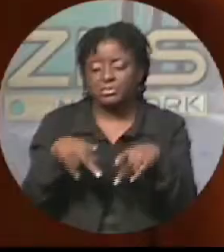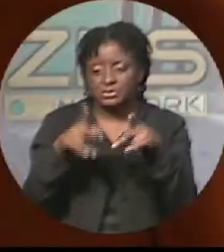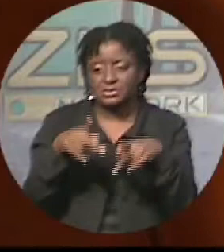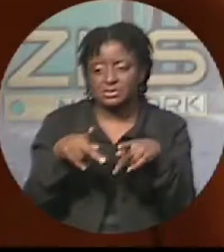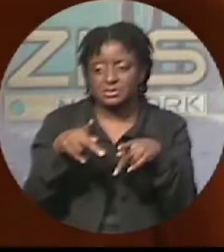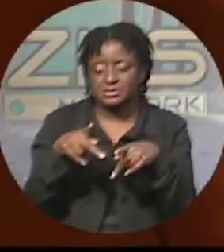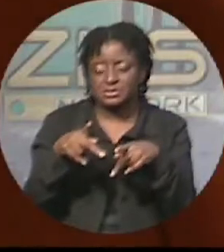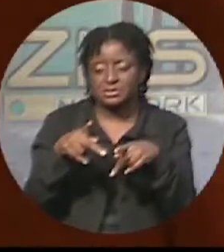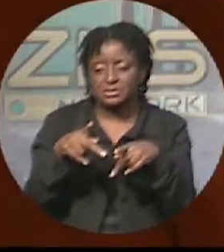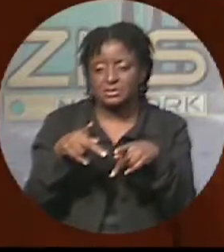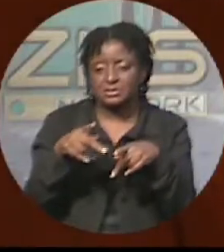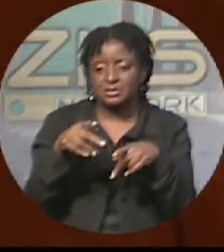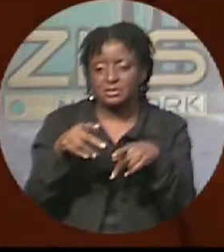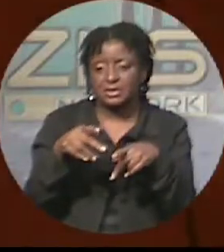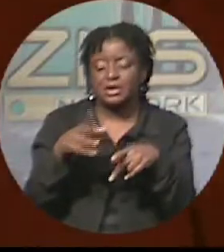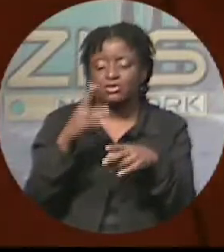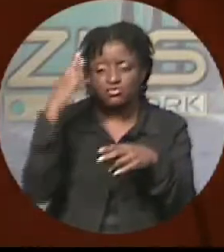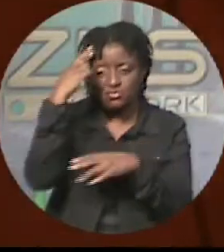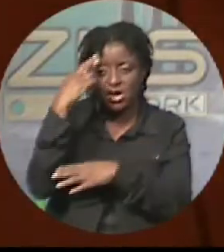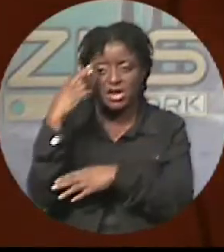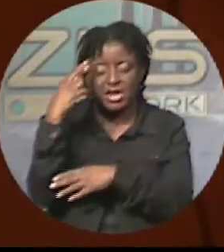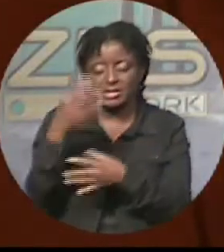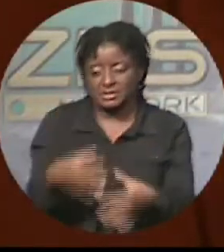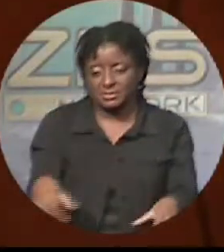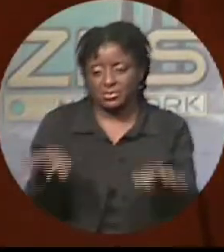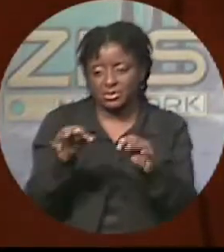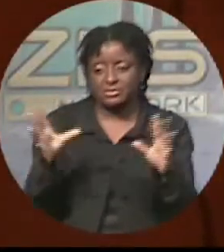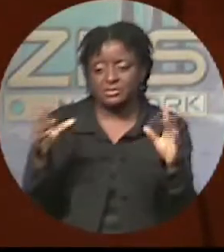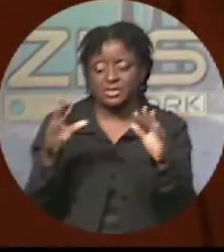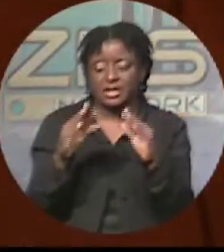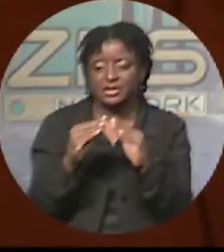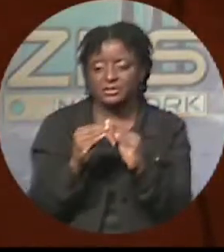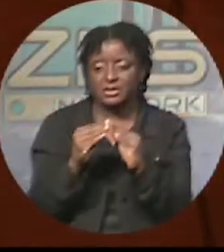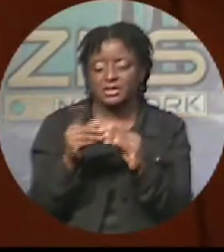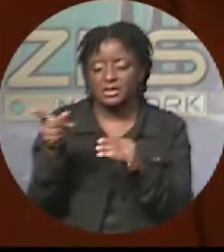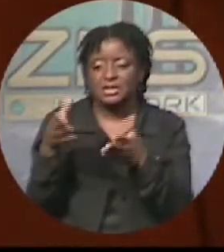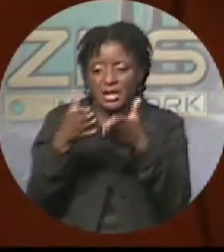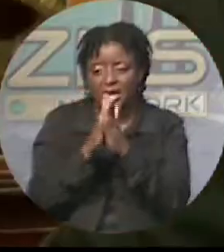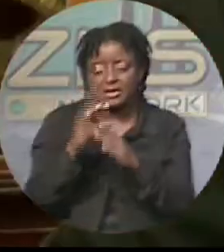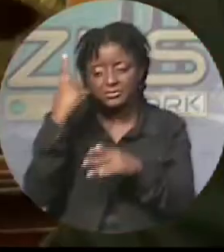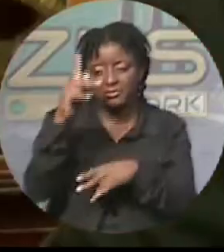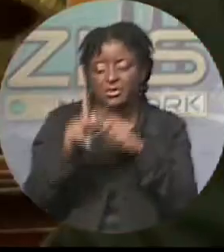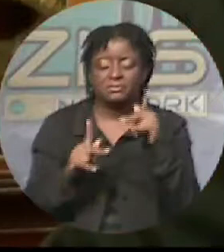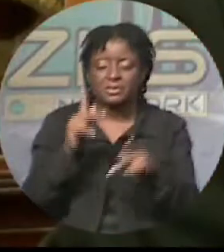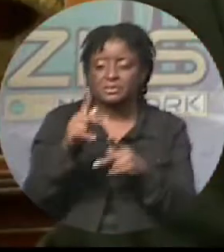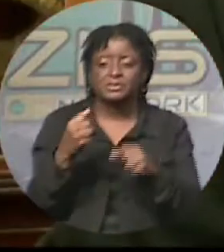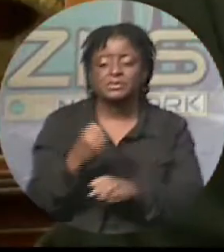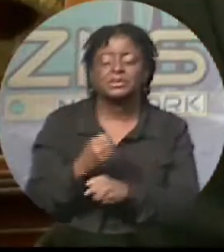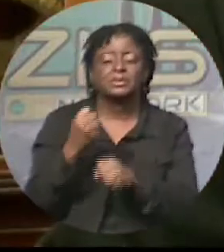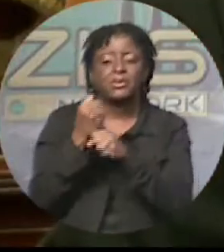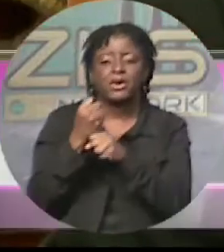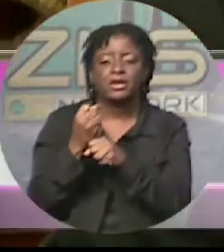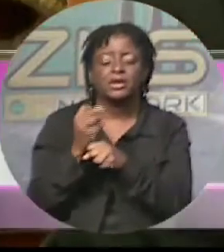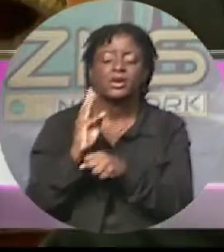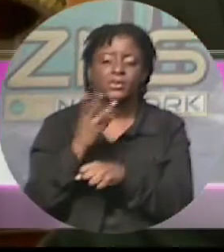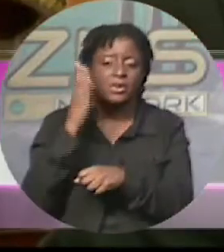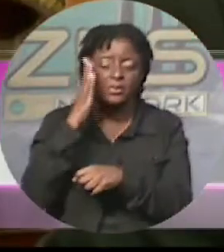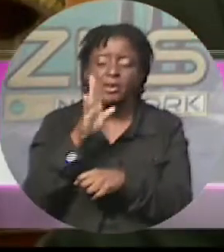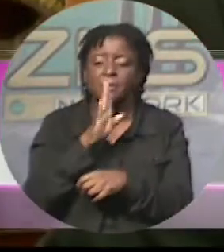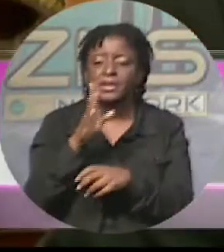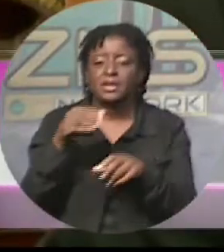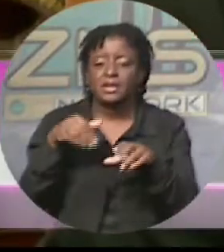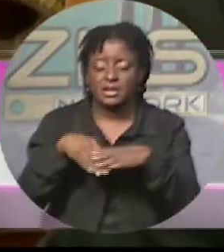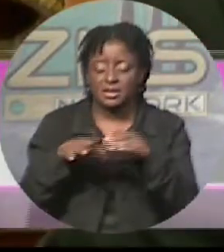private and public sector realize the importance of coming together, and he asks for the public's support. We shall be in continual